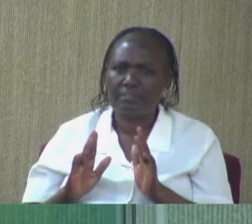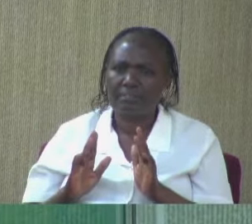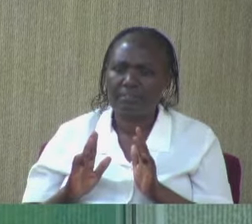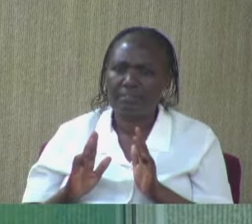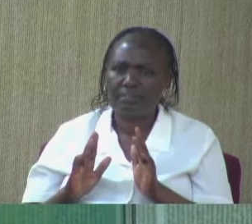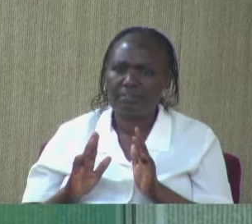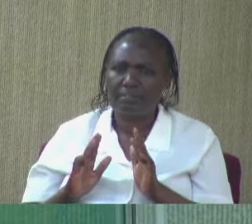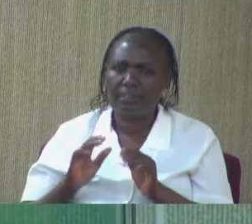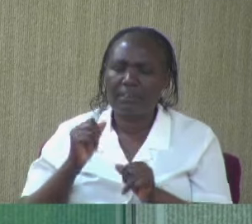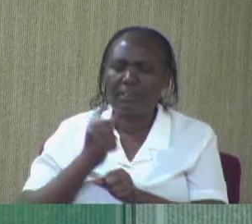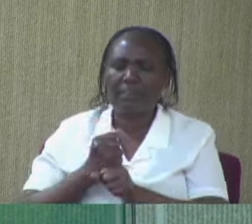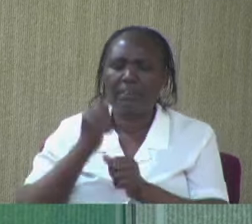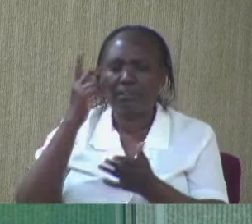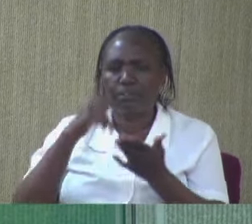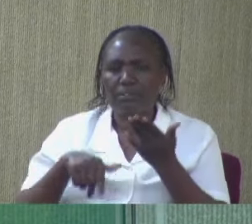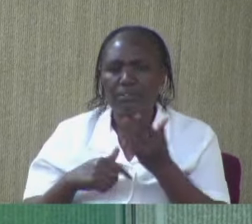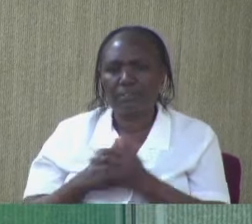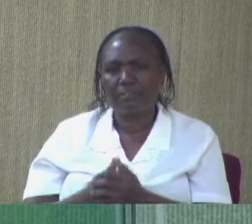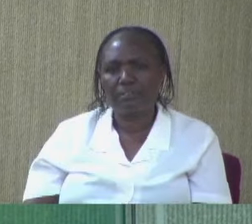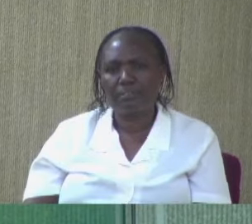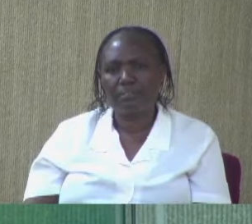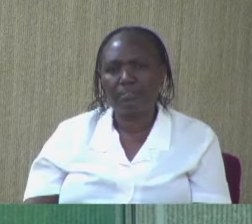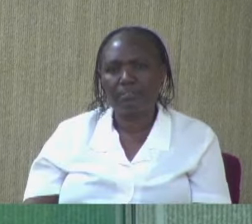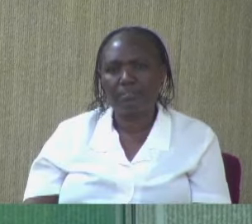What did they do?